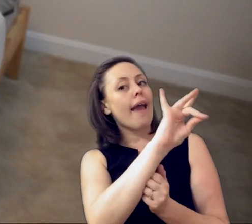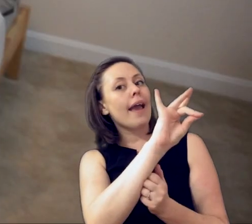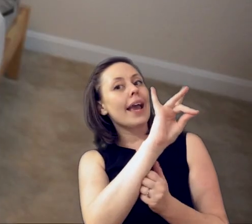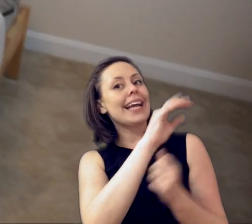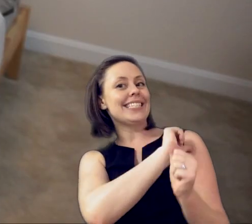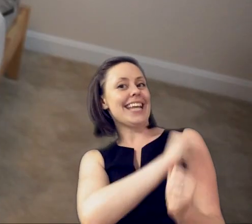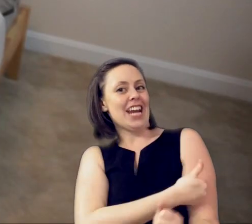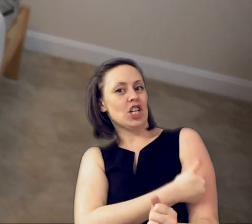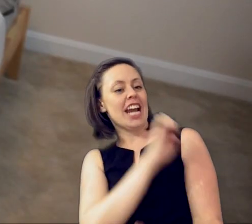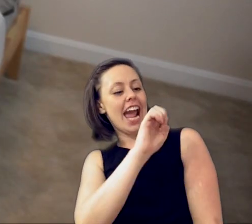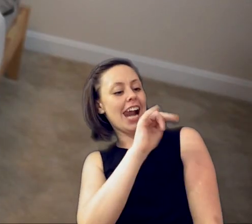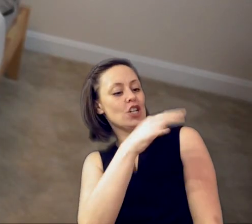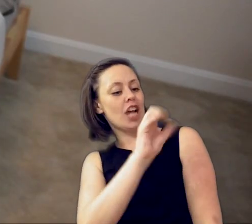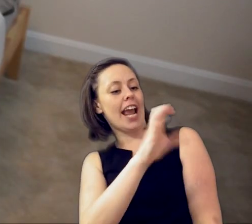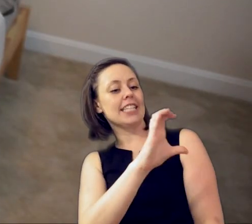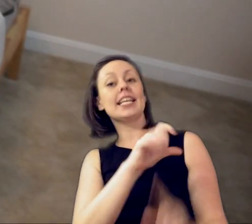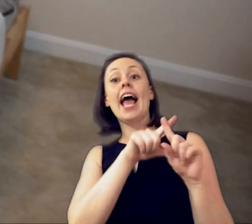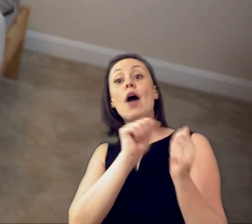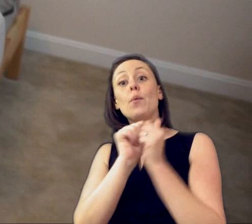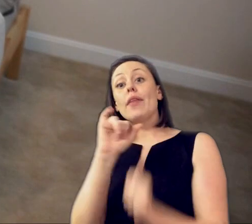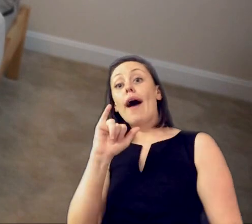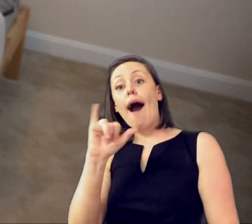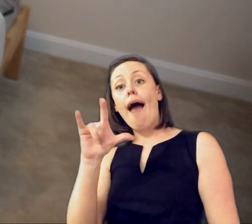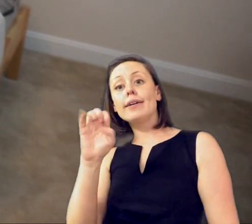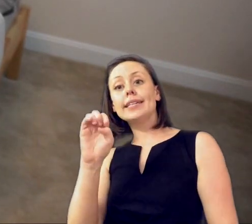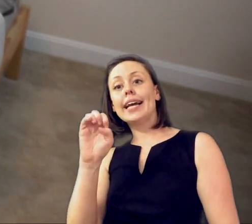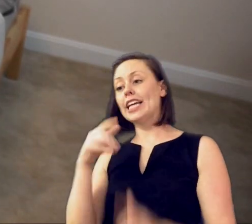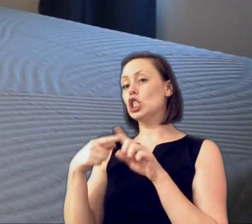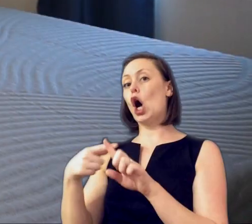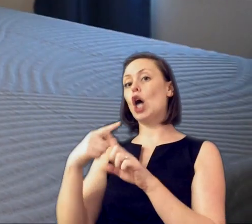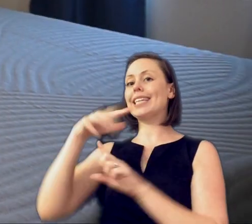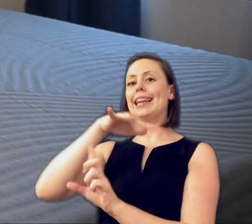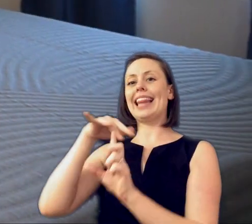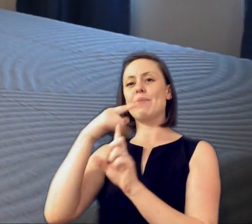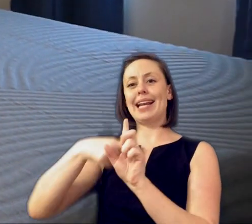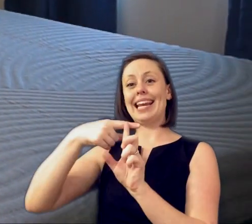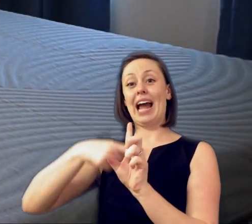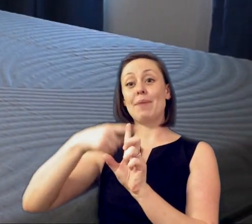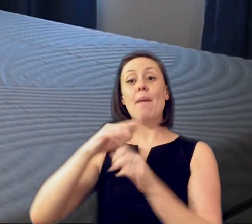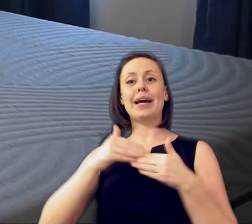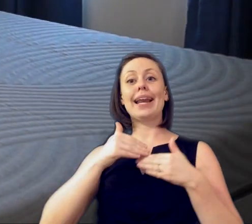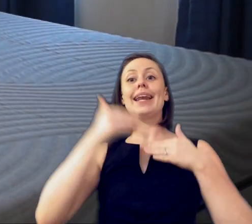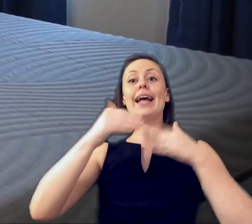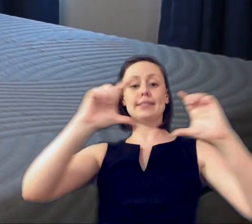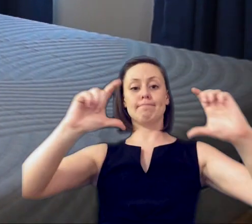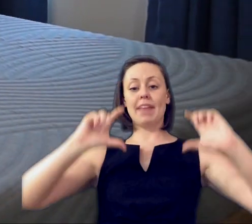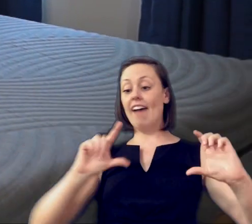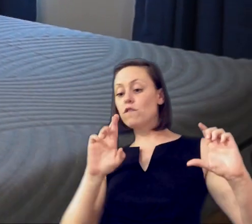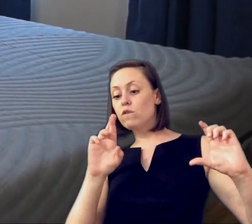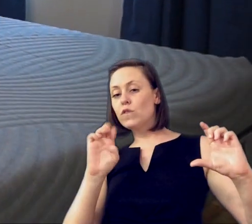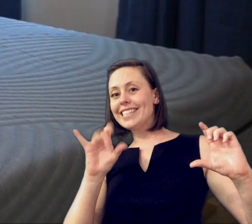is energetics, and with the ILE it's called Climatemp. Next, they both have